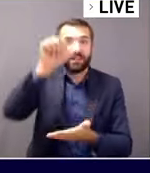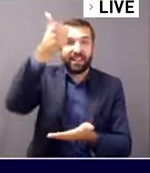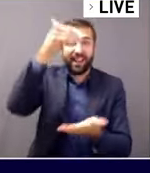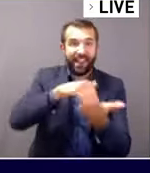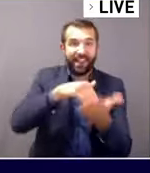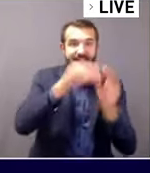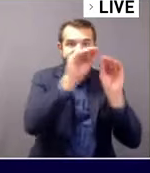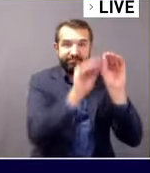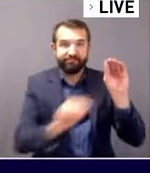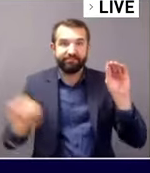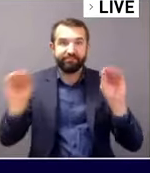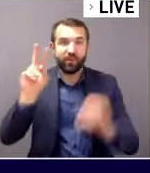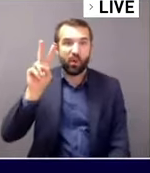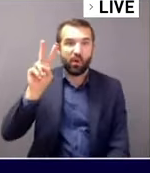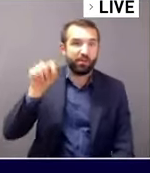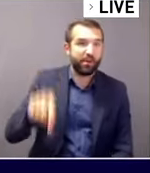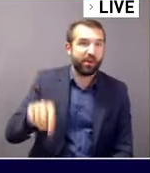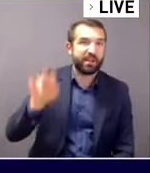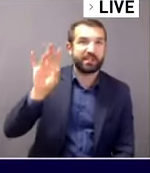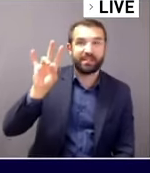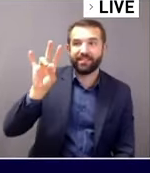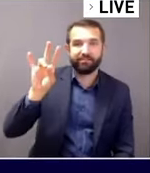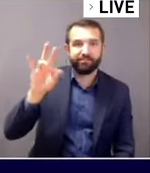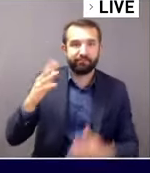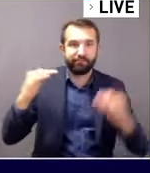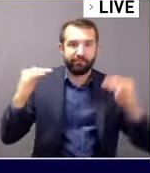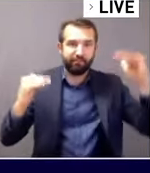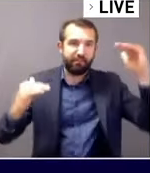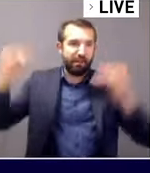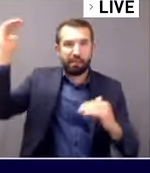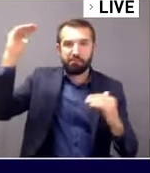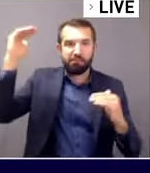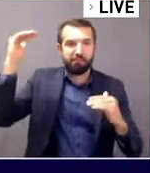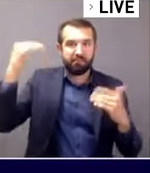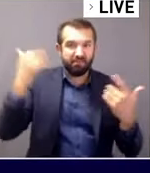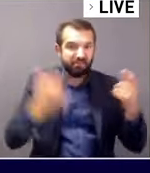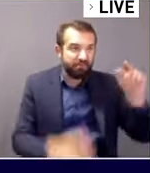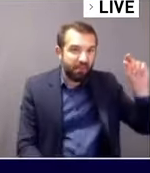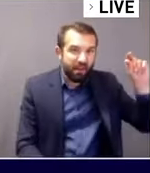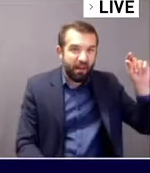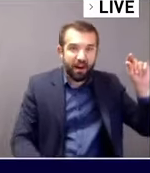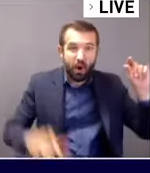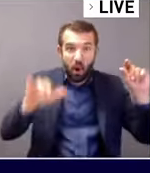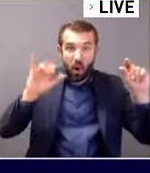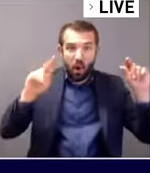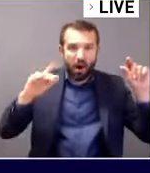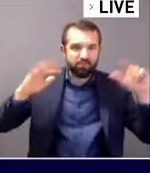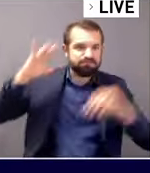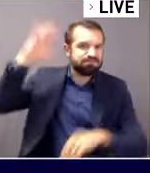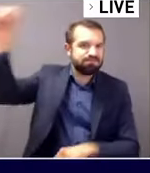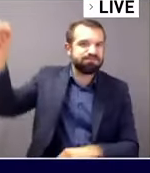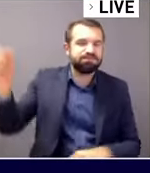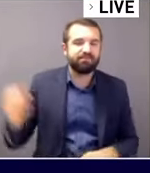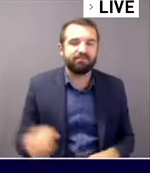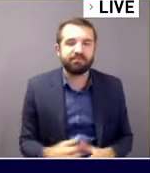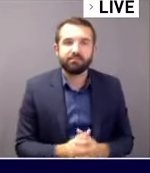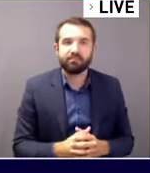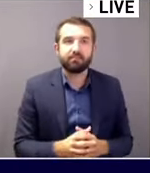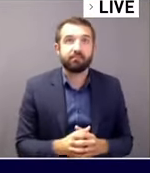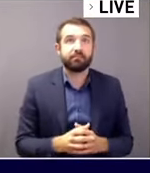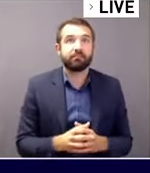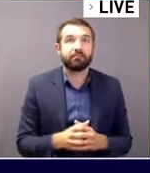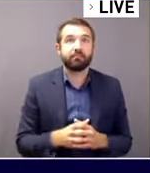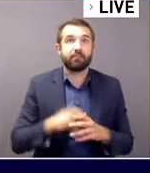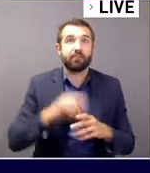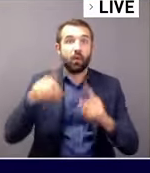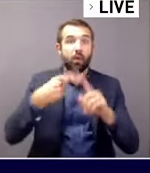every 10,000 people. We've also taken a close look at the onset dates of illness for the